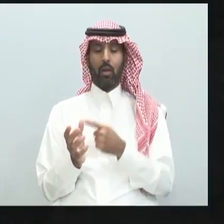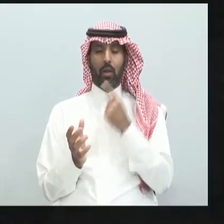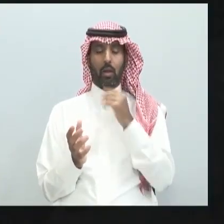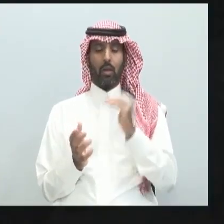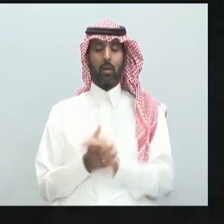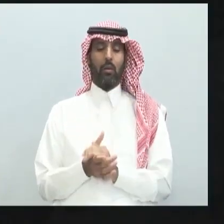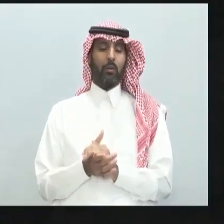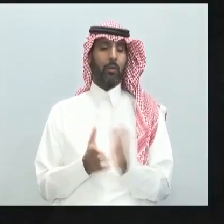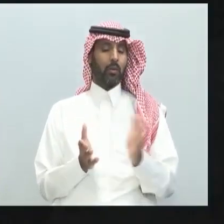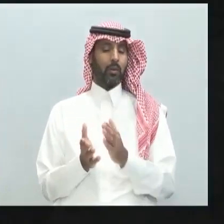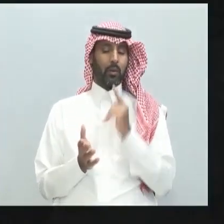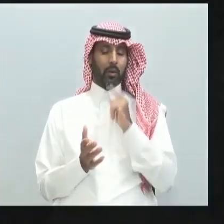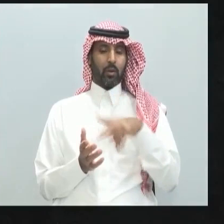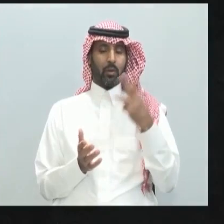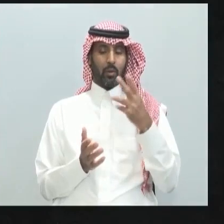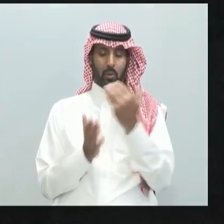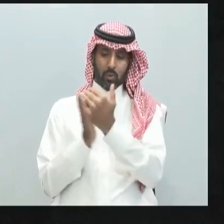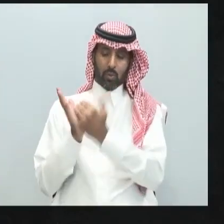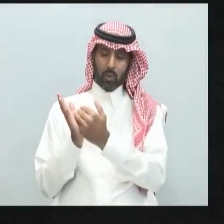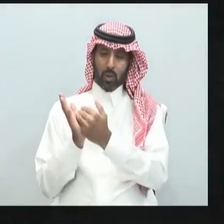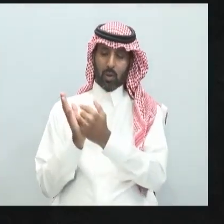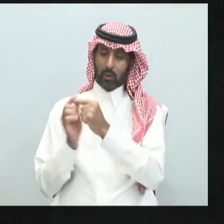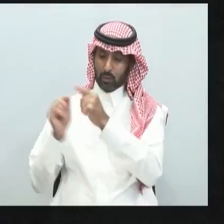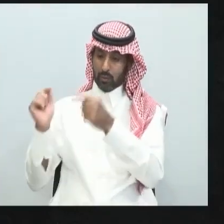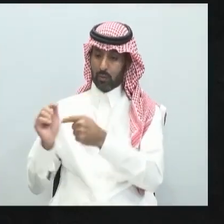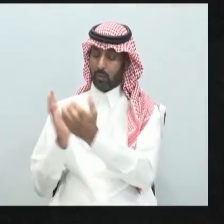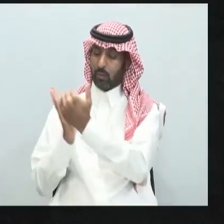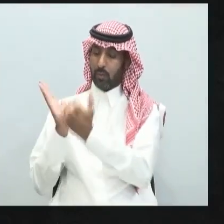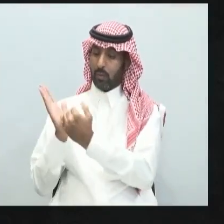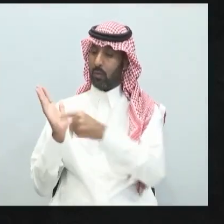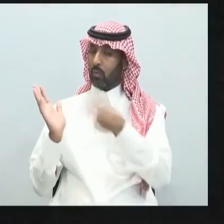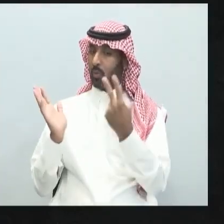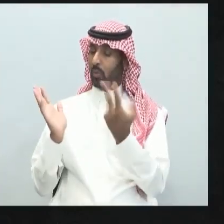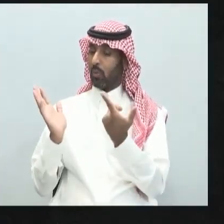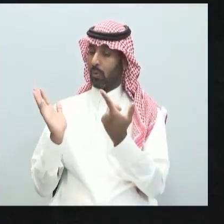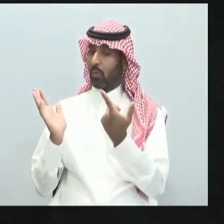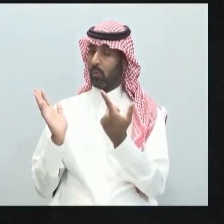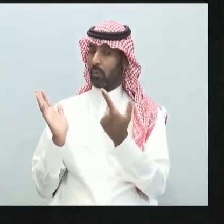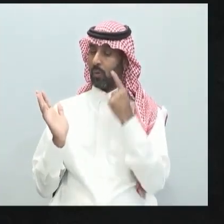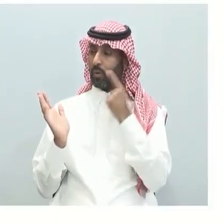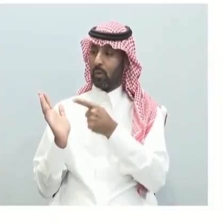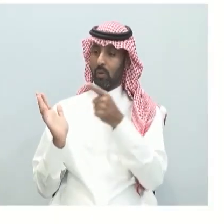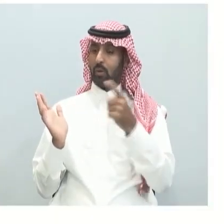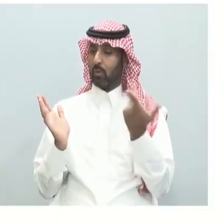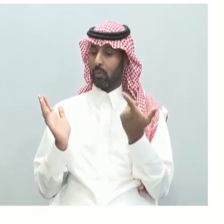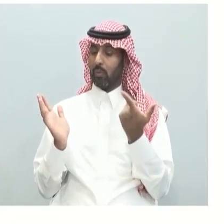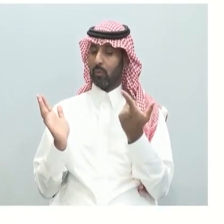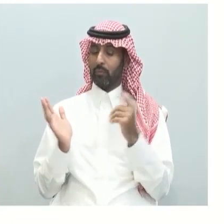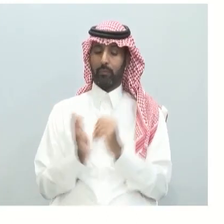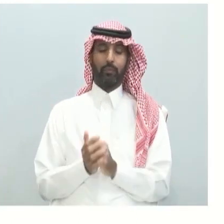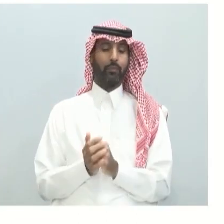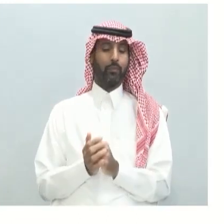this question, what about paragraph two? Can you tell me? Which pronouns and